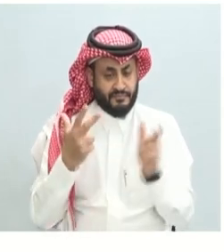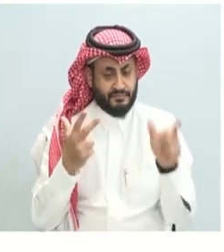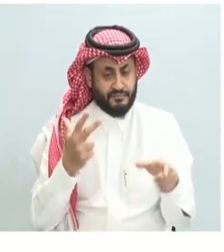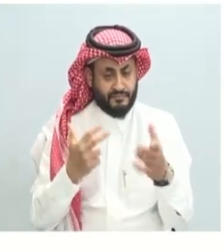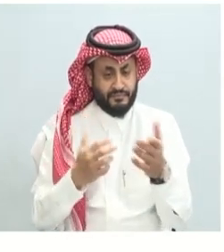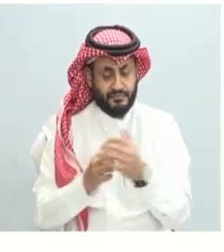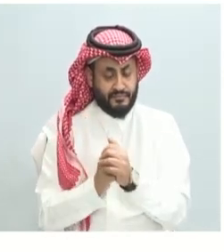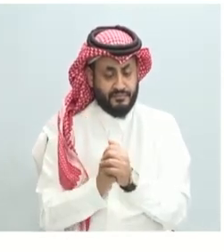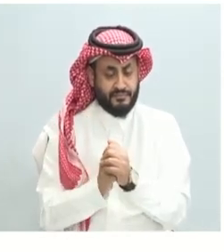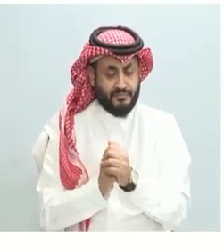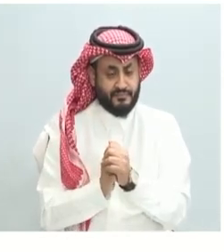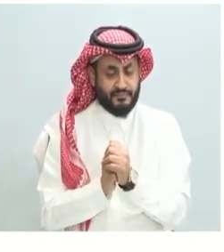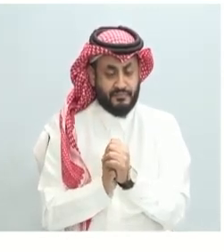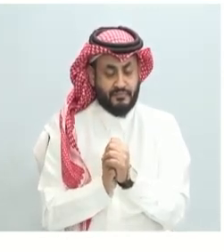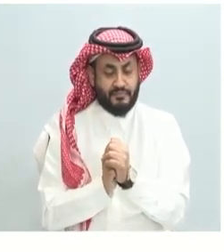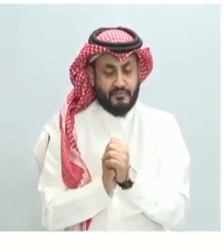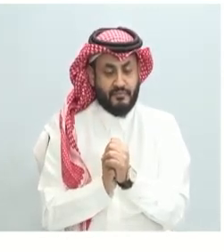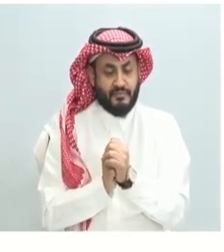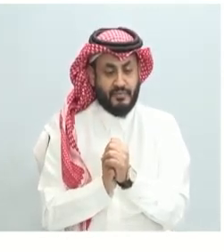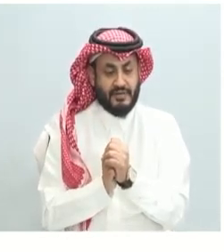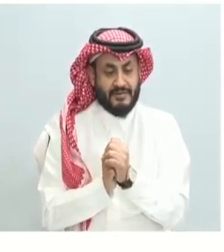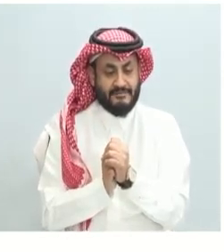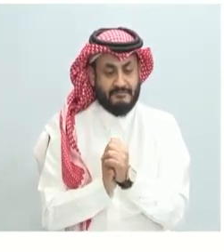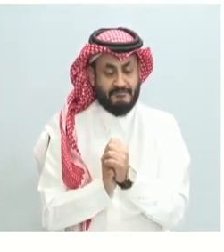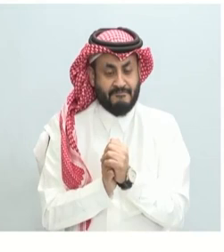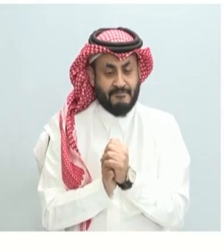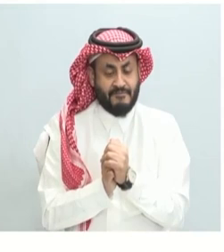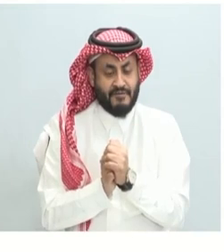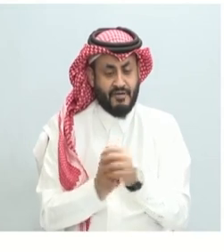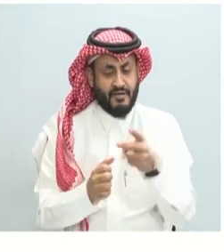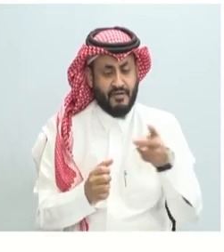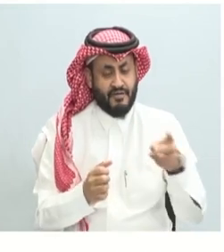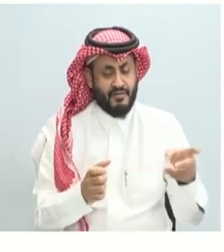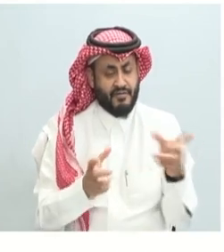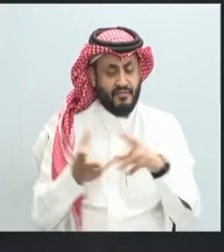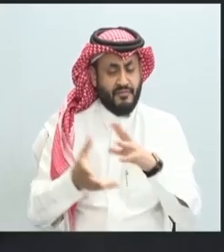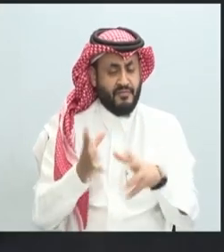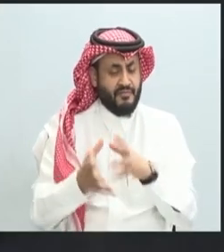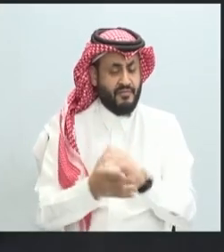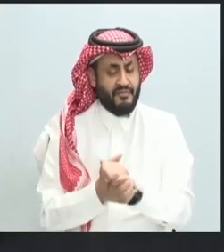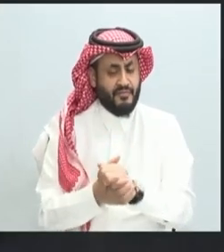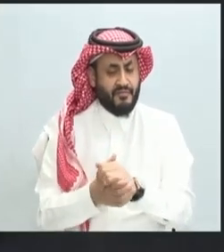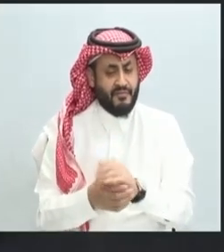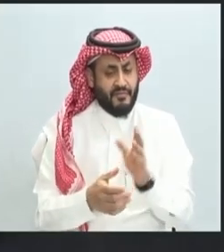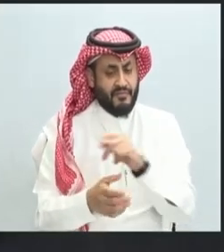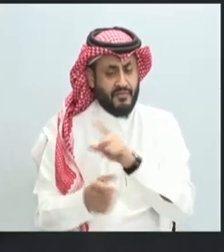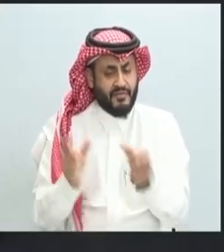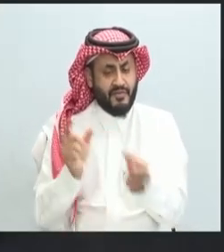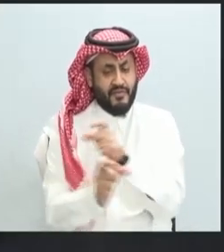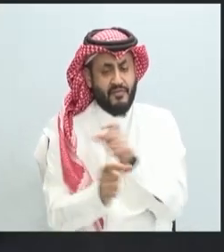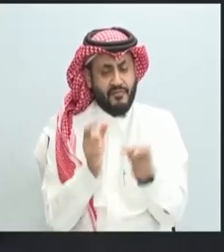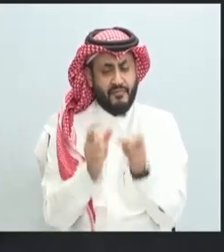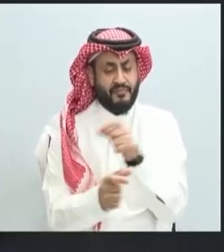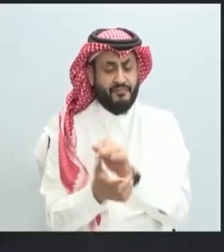is in number three, here we have different words, different descriptions that are not in the right